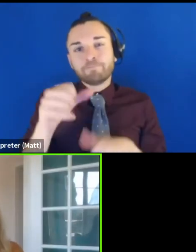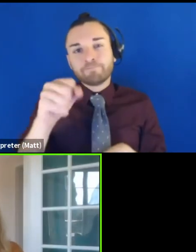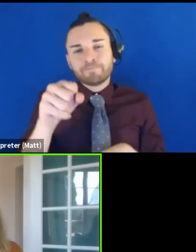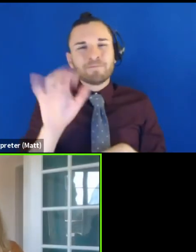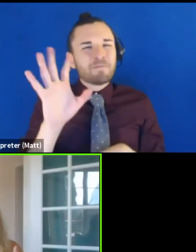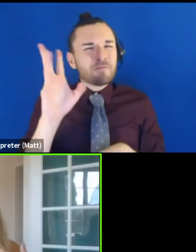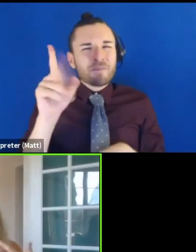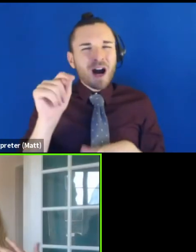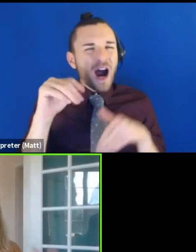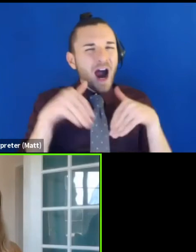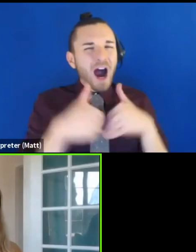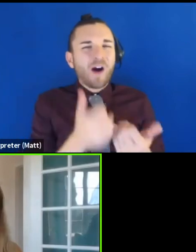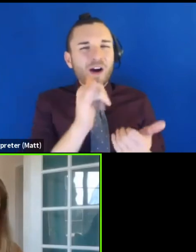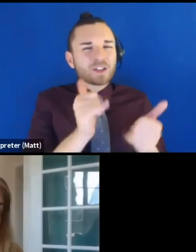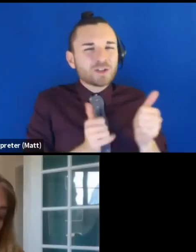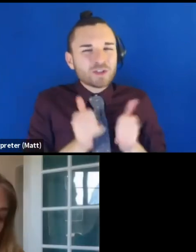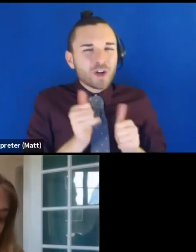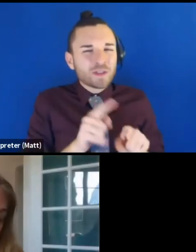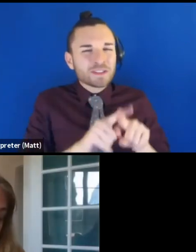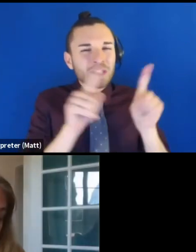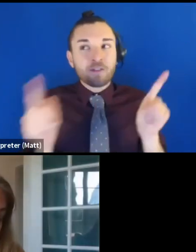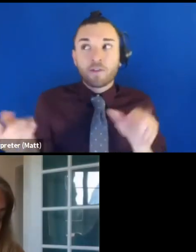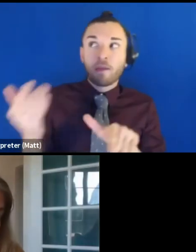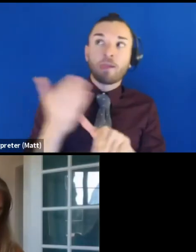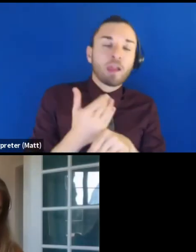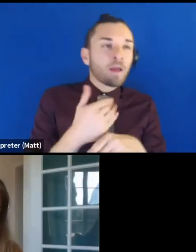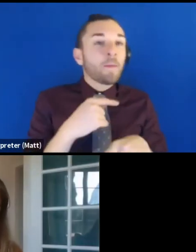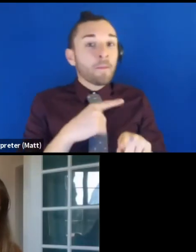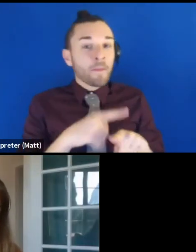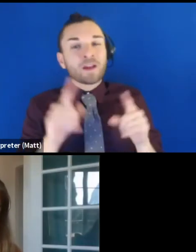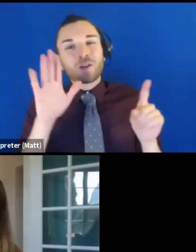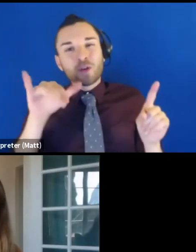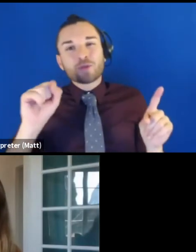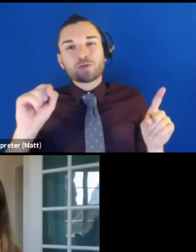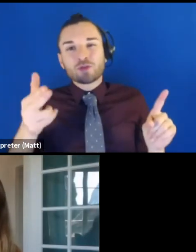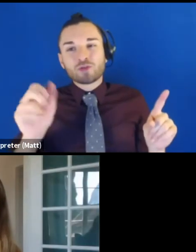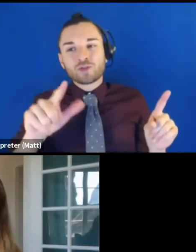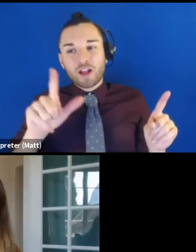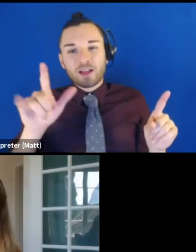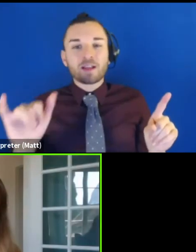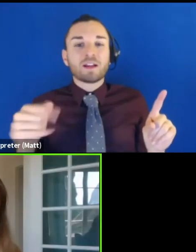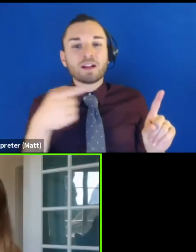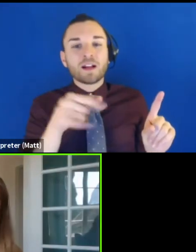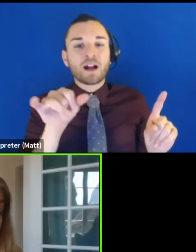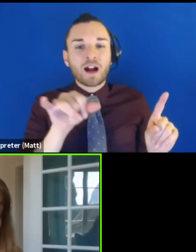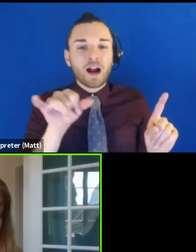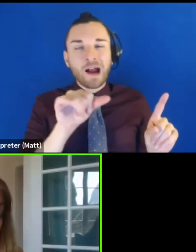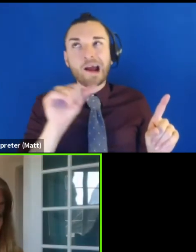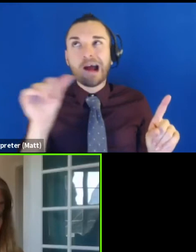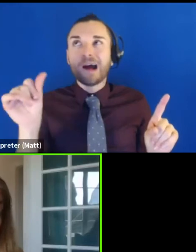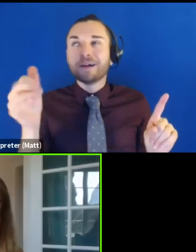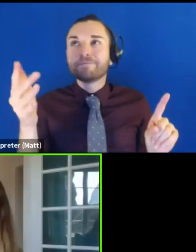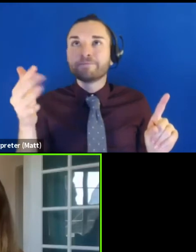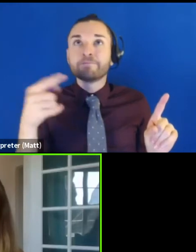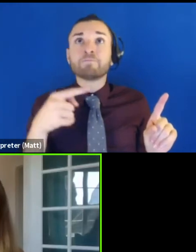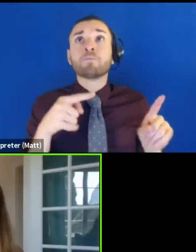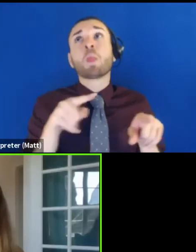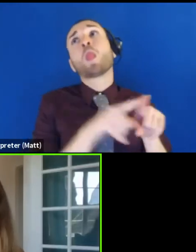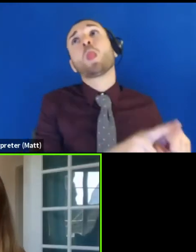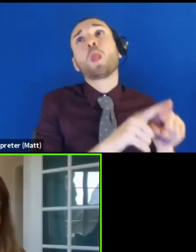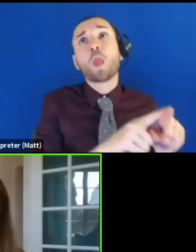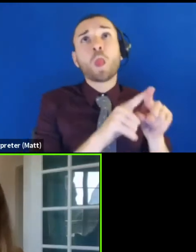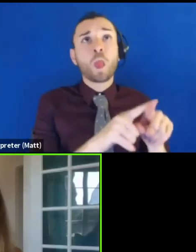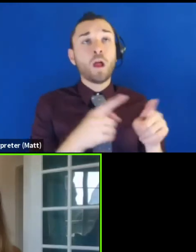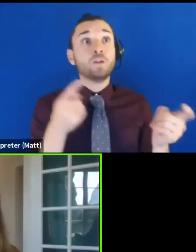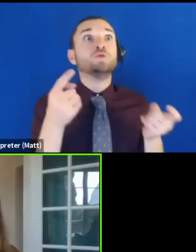with them? So Shelley, I mean, we could talk about Shelley as a kind of, you know, a needy kind of controlling,